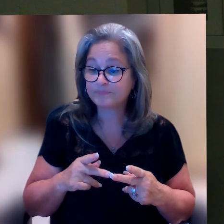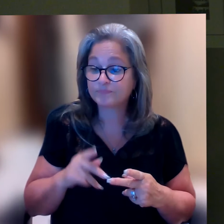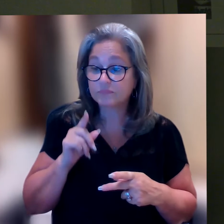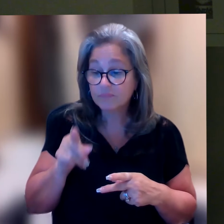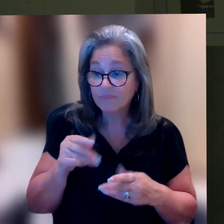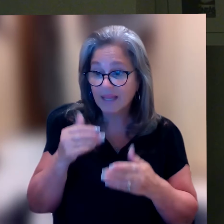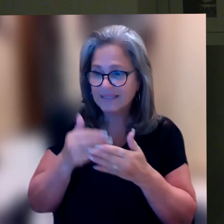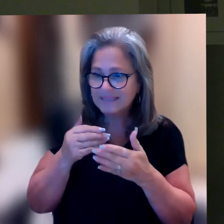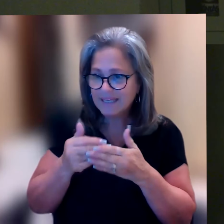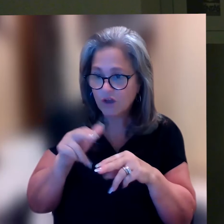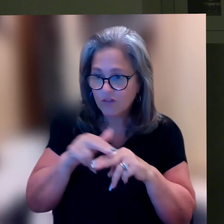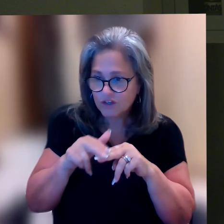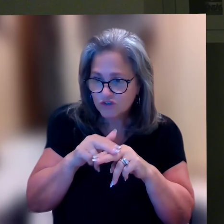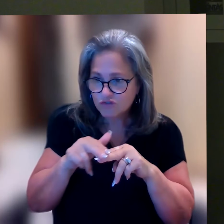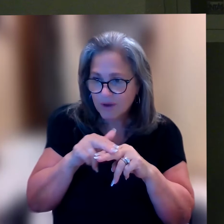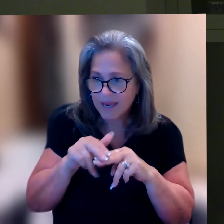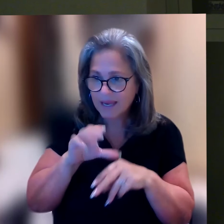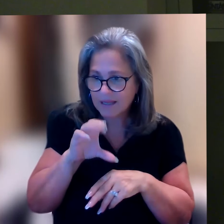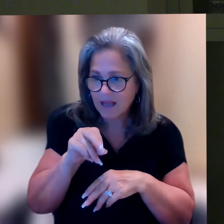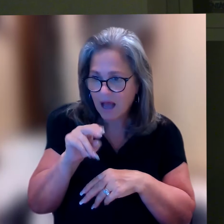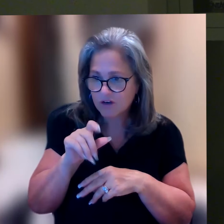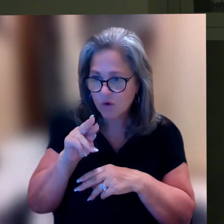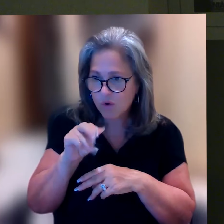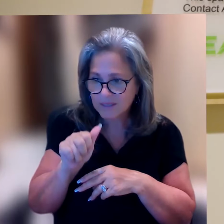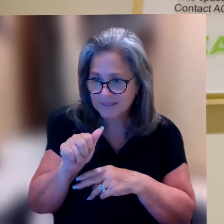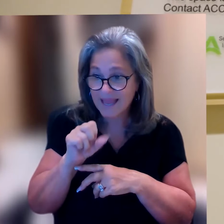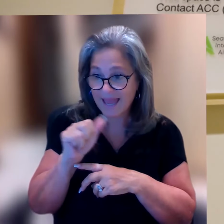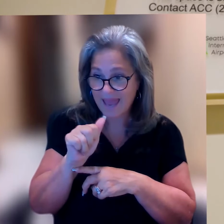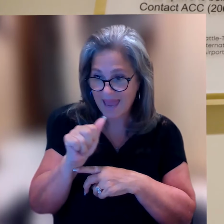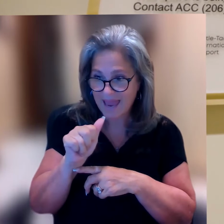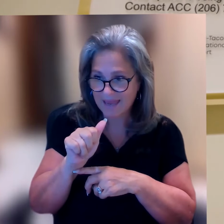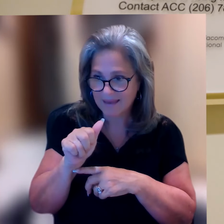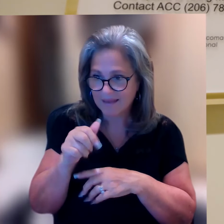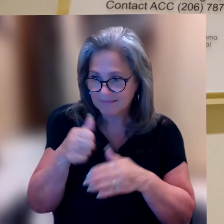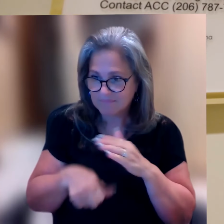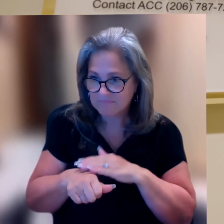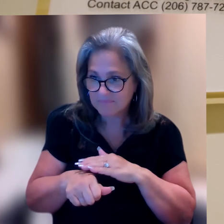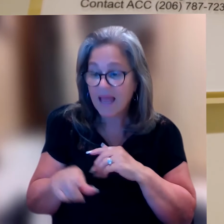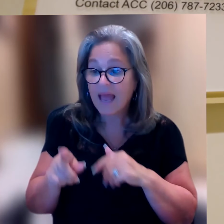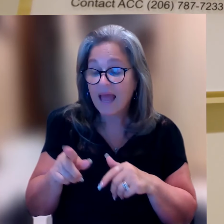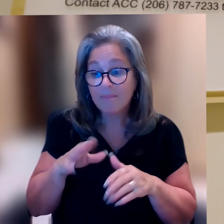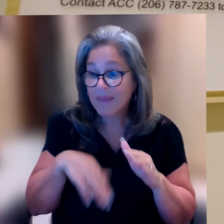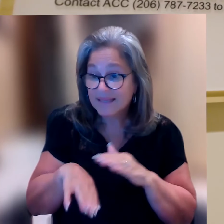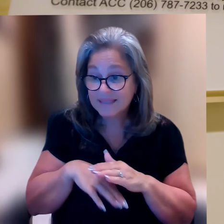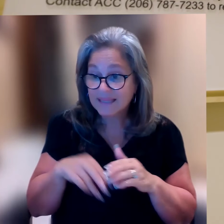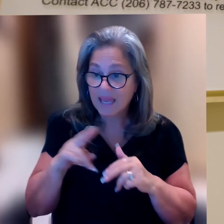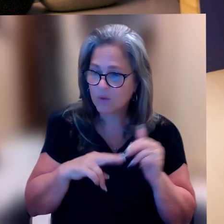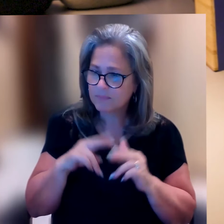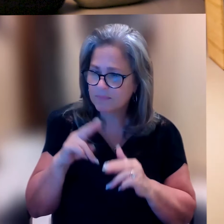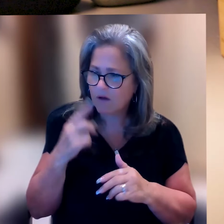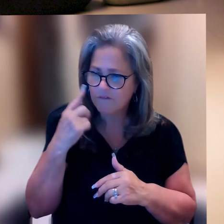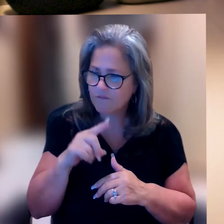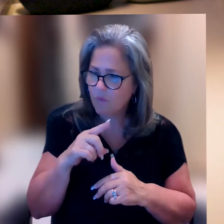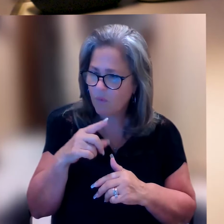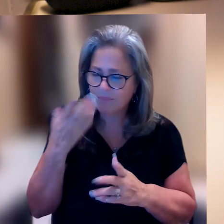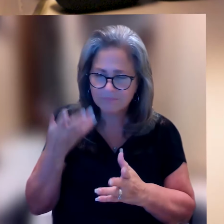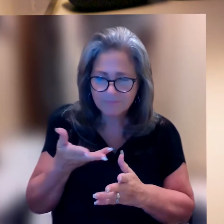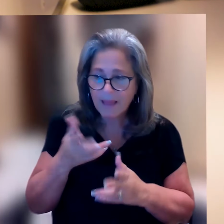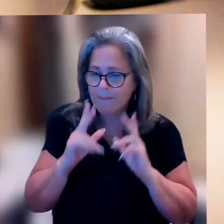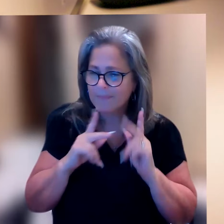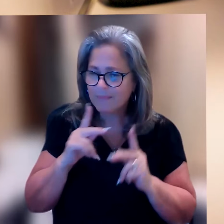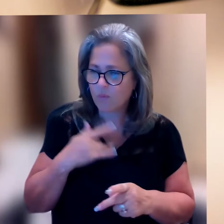the state train station level underneath the A concourse. And basically, it was built in mind for people who